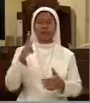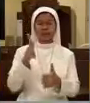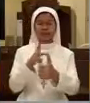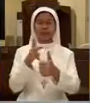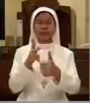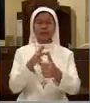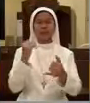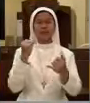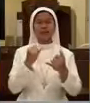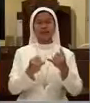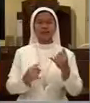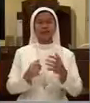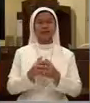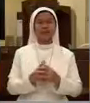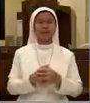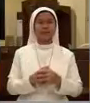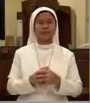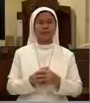point.